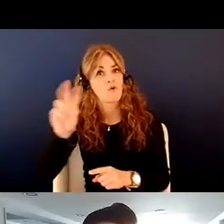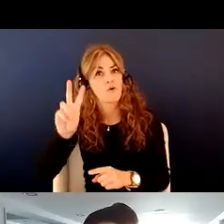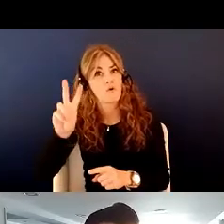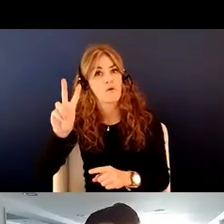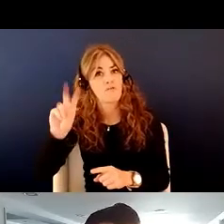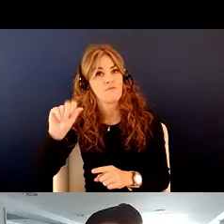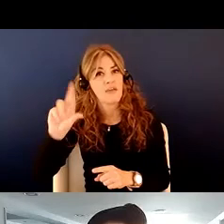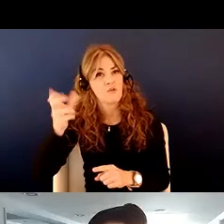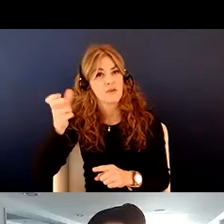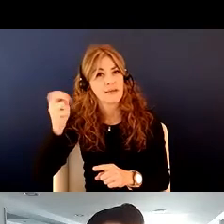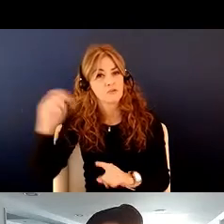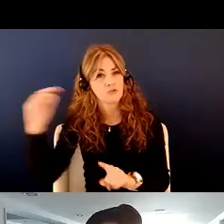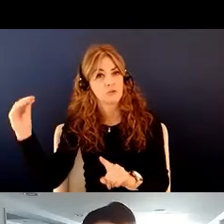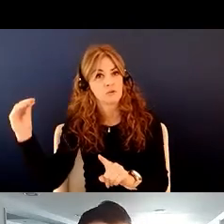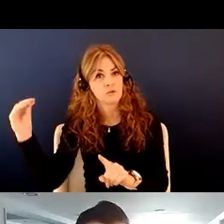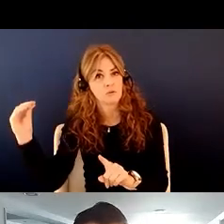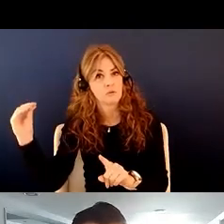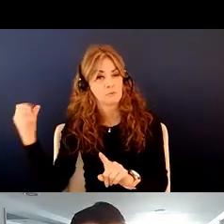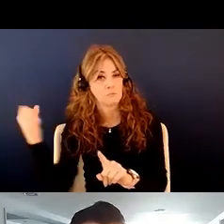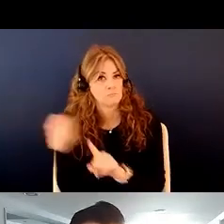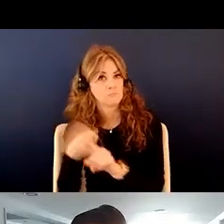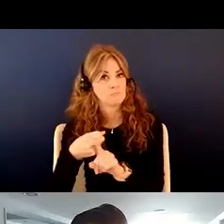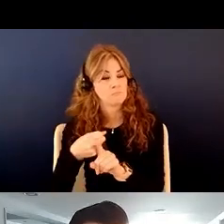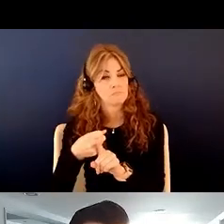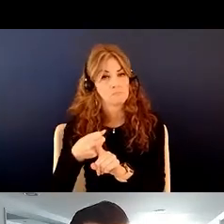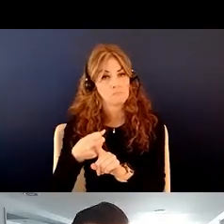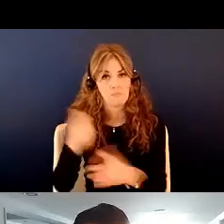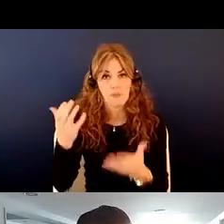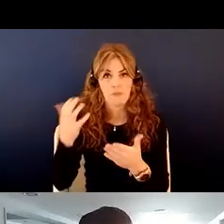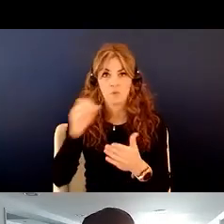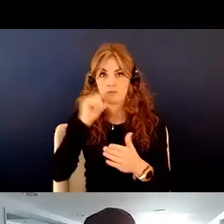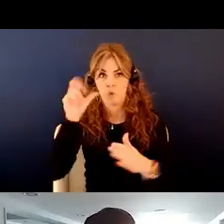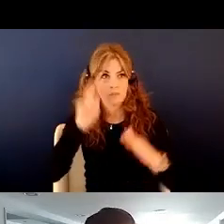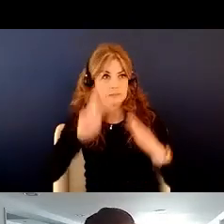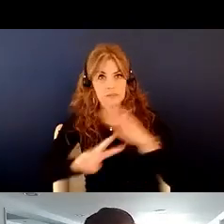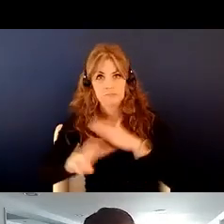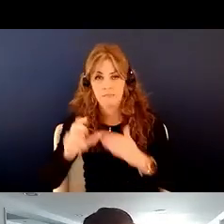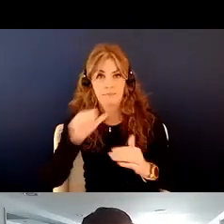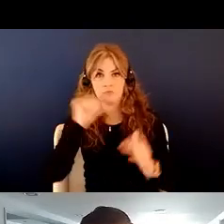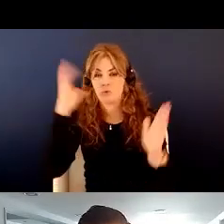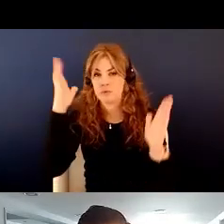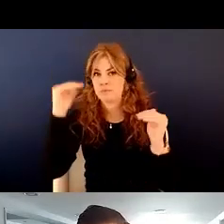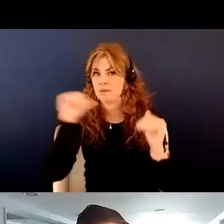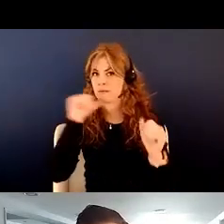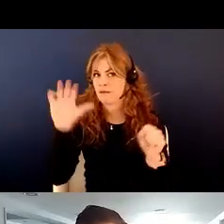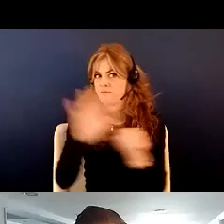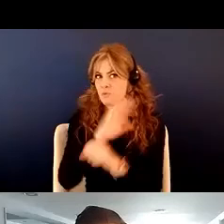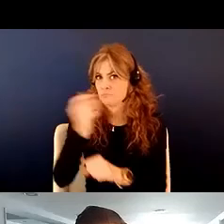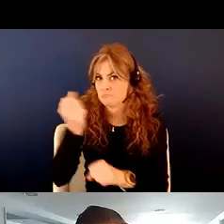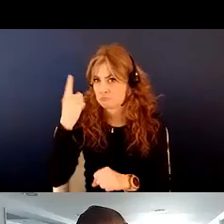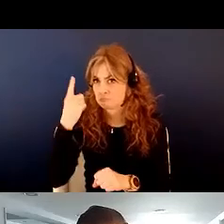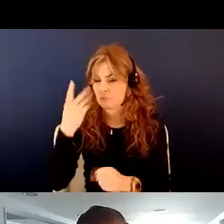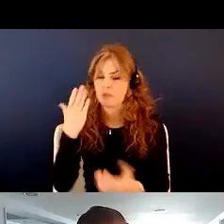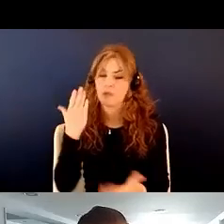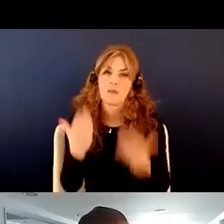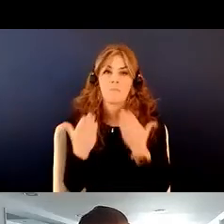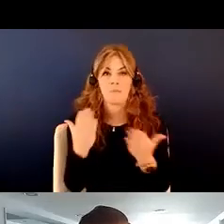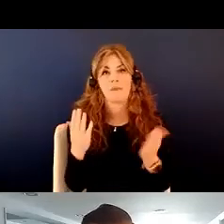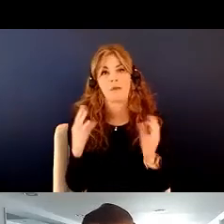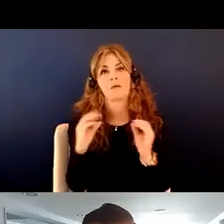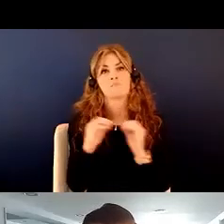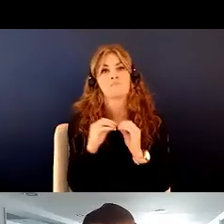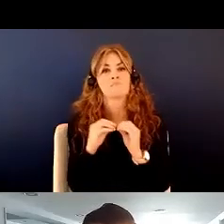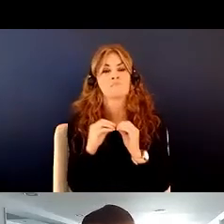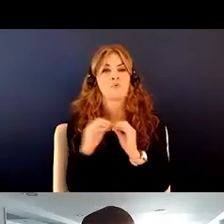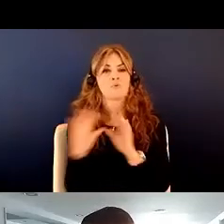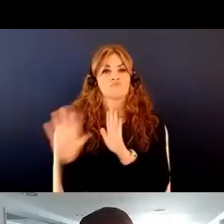we can anticipate, or maybe we may not anticipate or fully understand, then we're probably more likely to